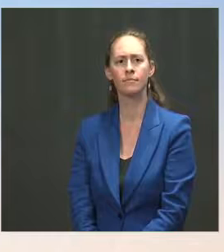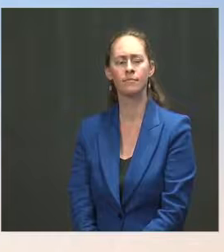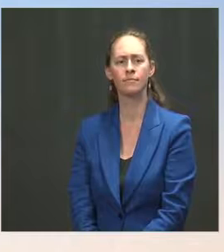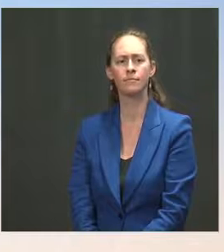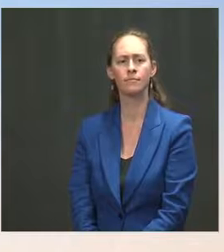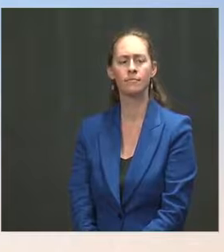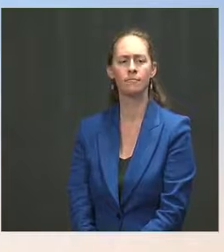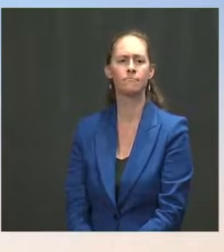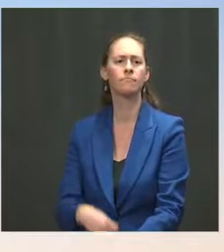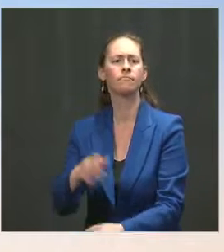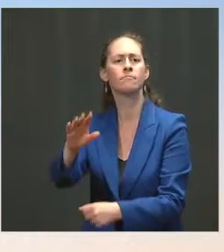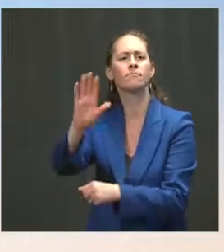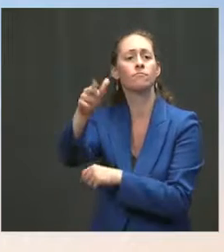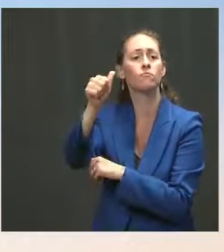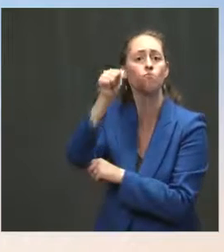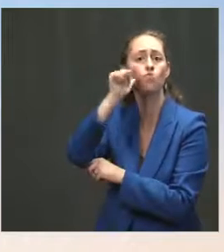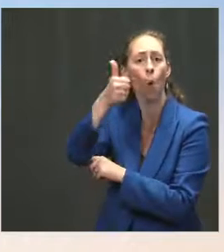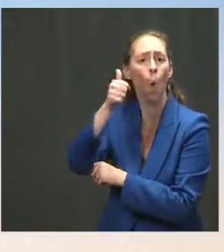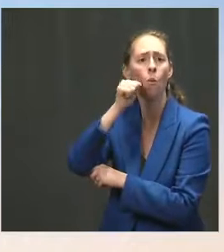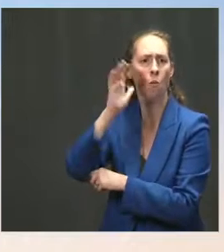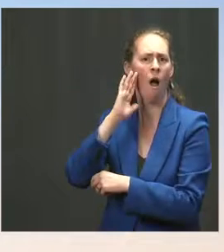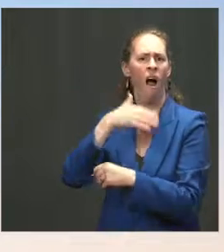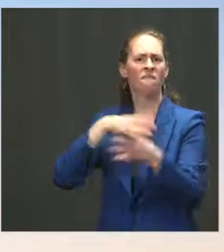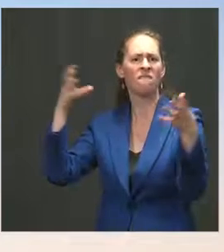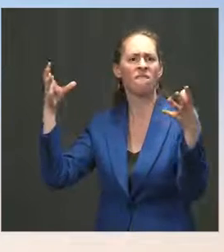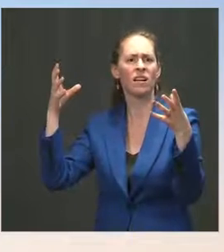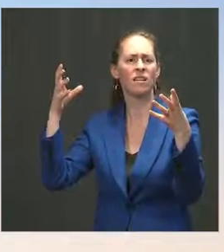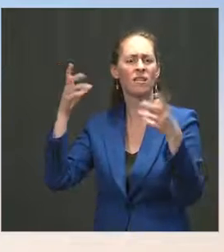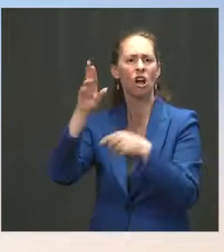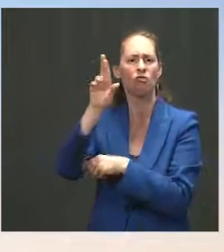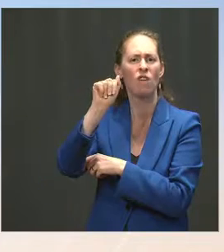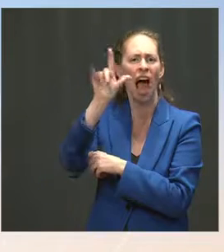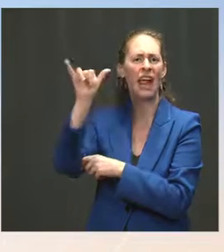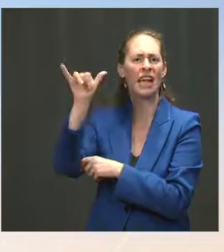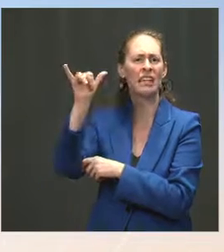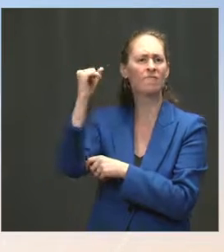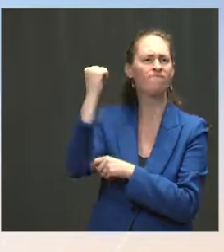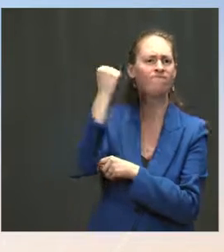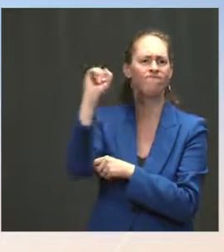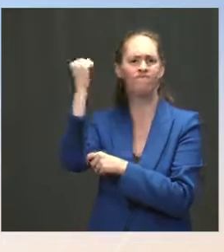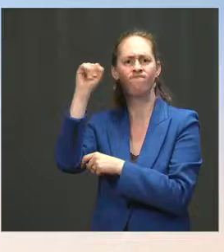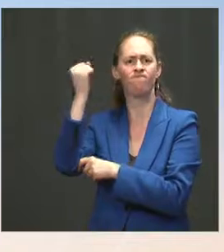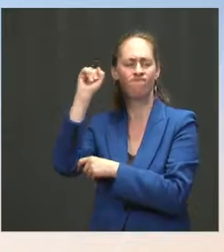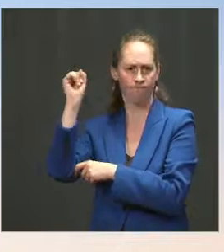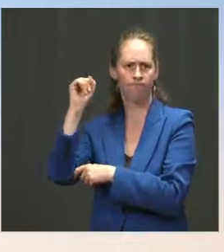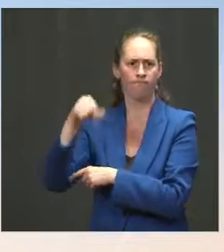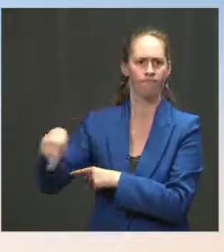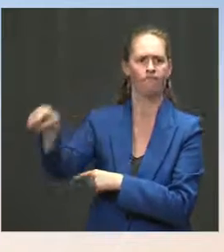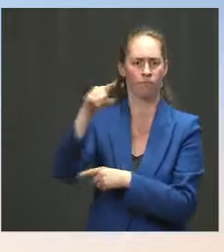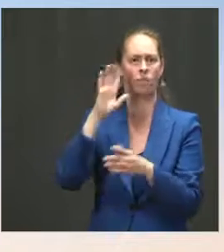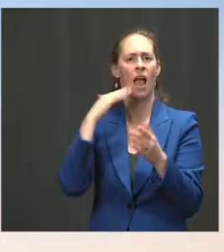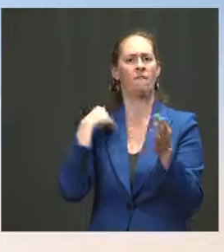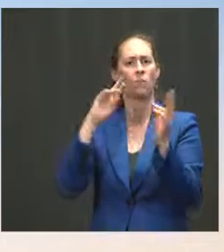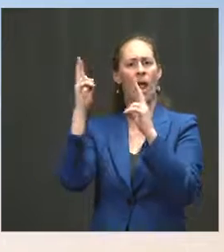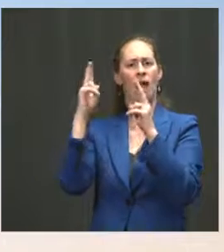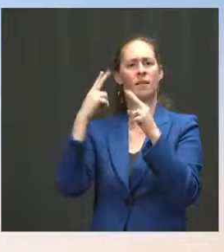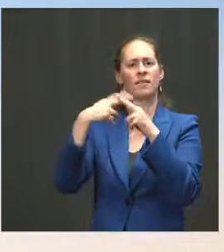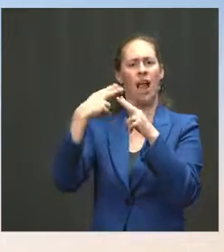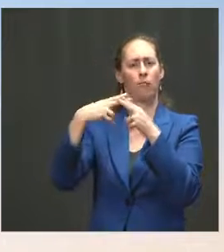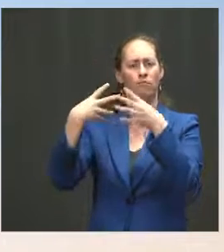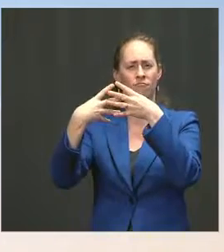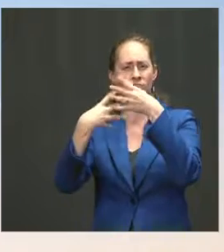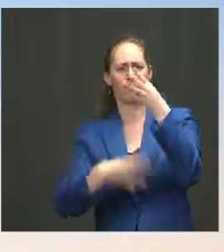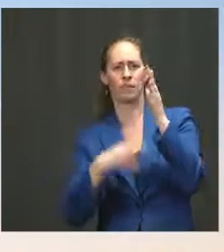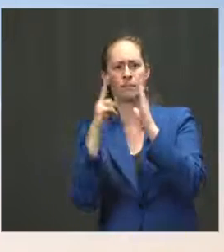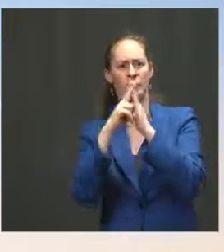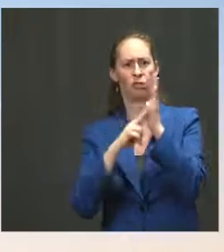also delivering a petition with thousands of names to the president to ask him to come out and still speak on the filibuster. And while we know what